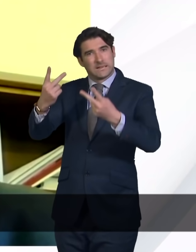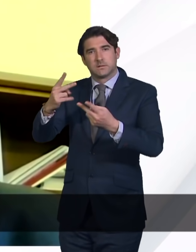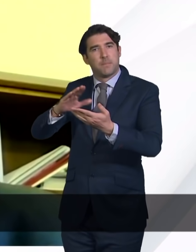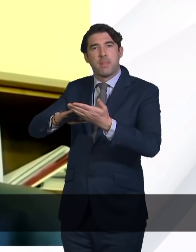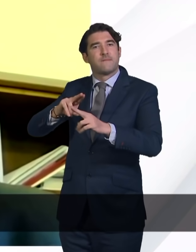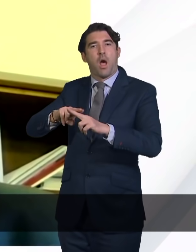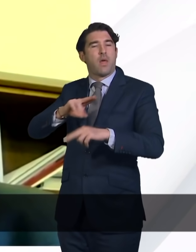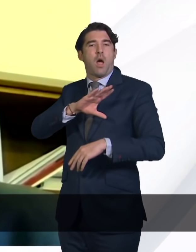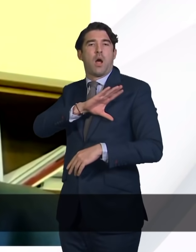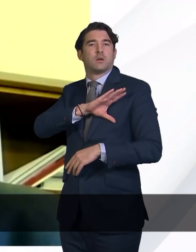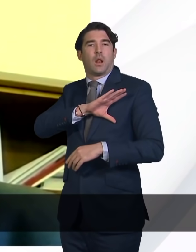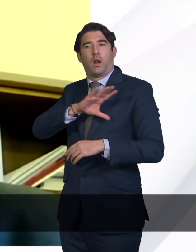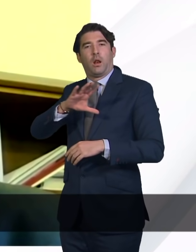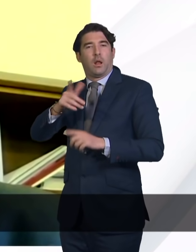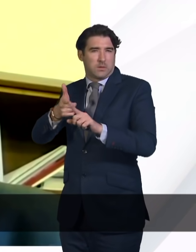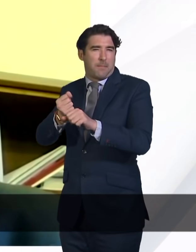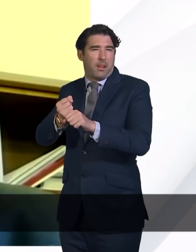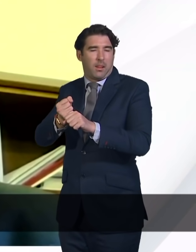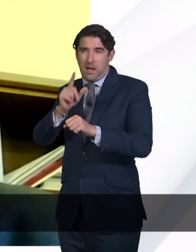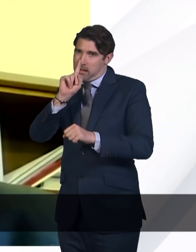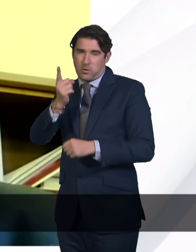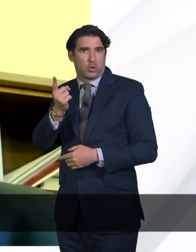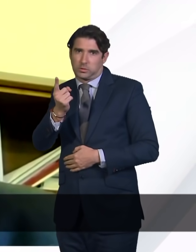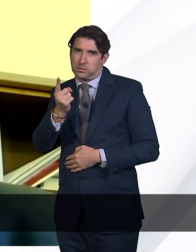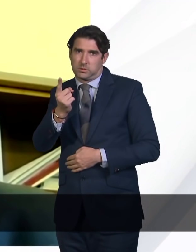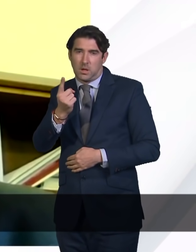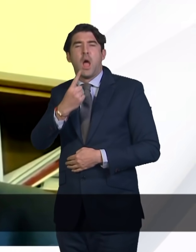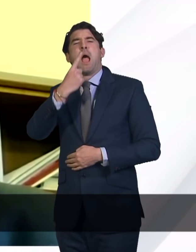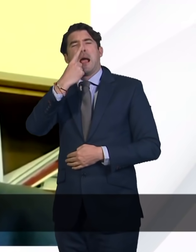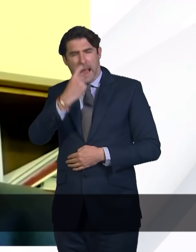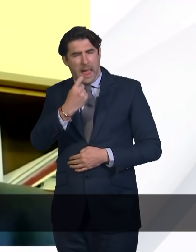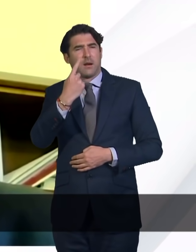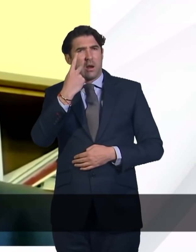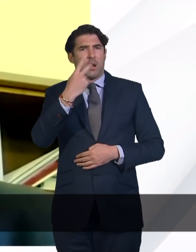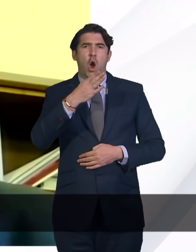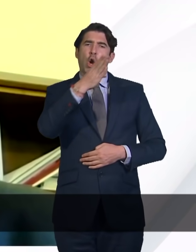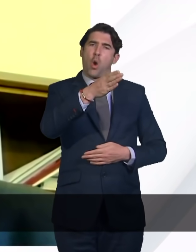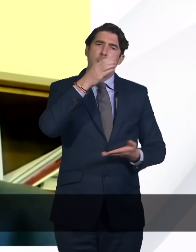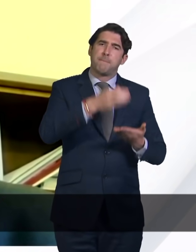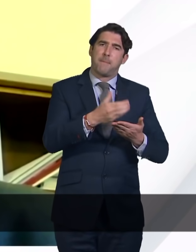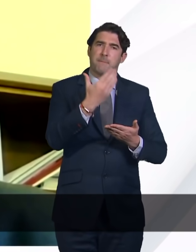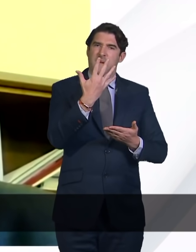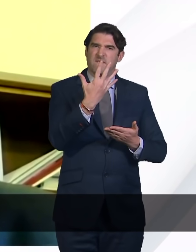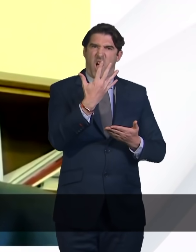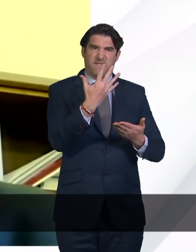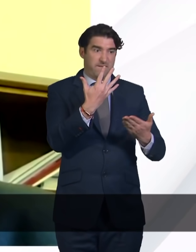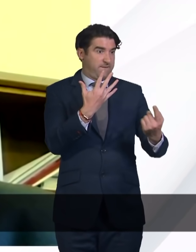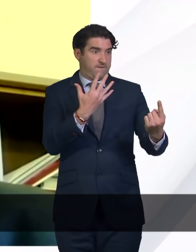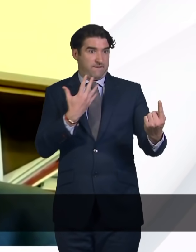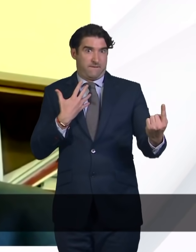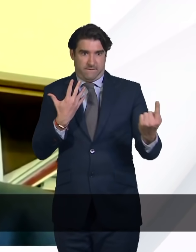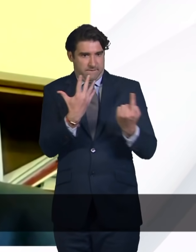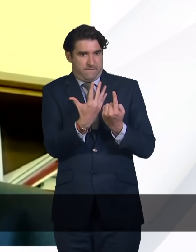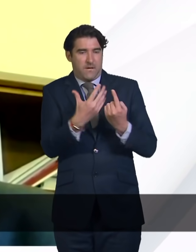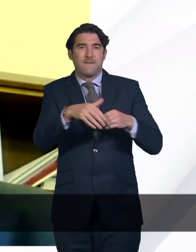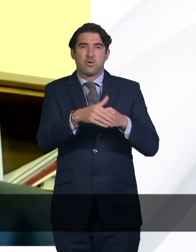garden, although they're advised not to. Can you explain the logic behind these rules, and what help is available to businesses who are